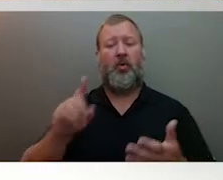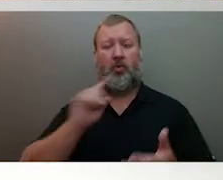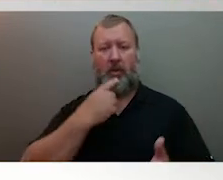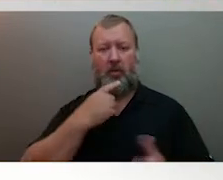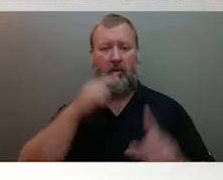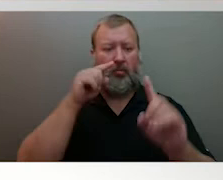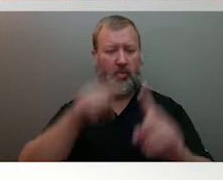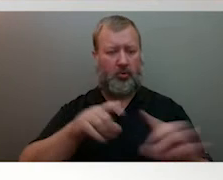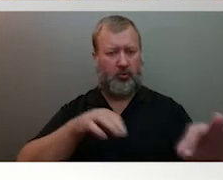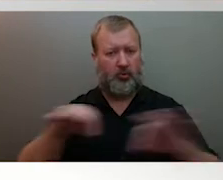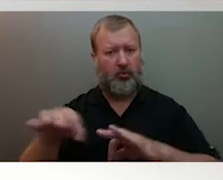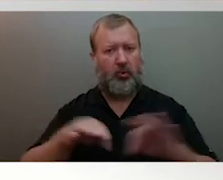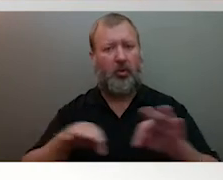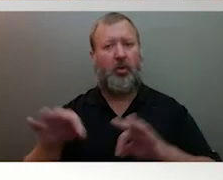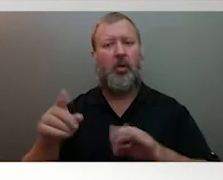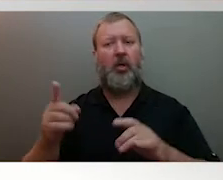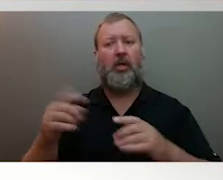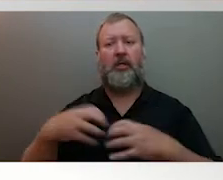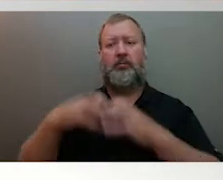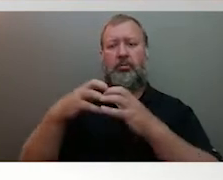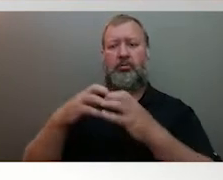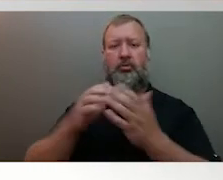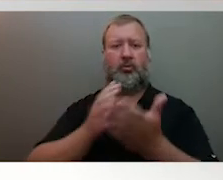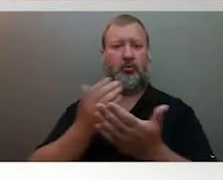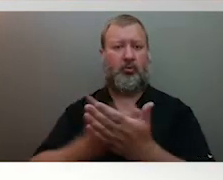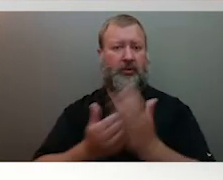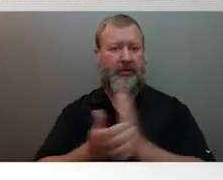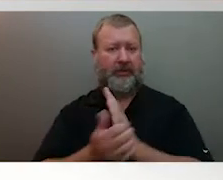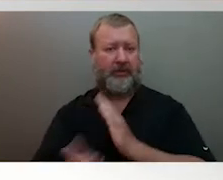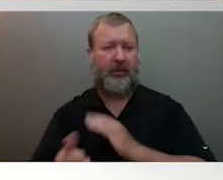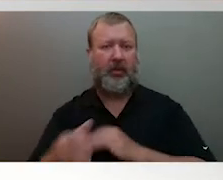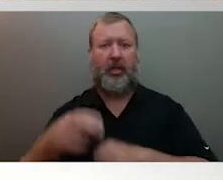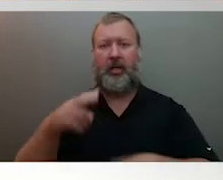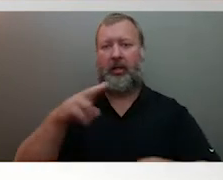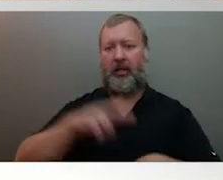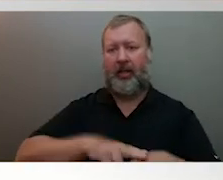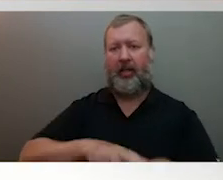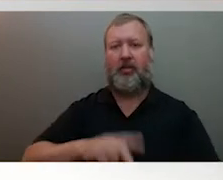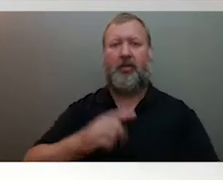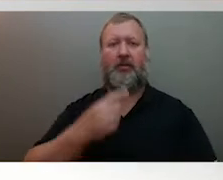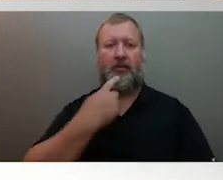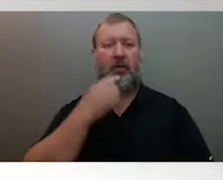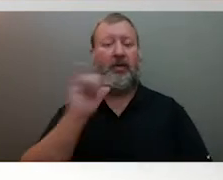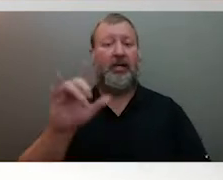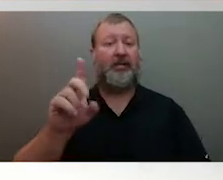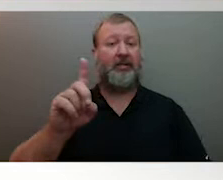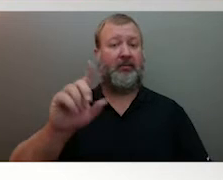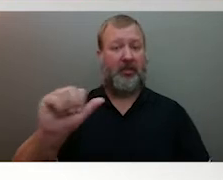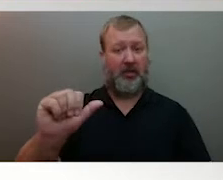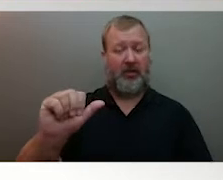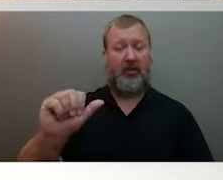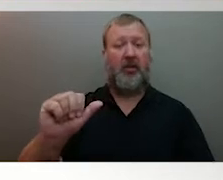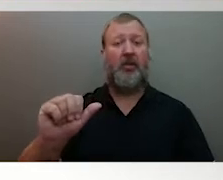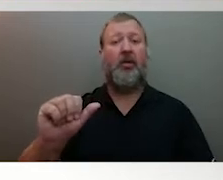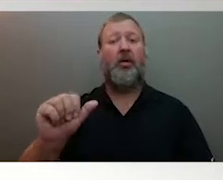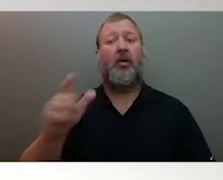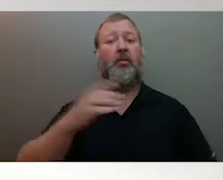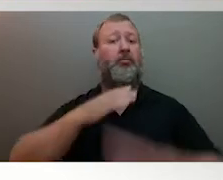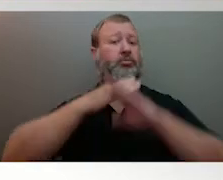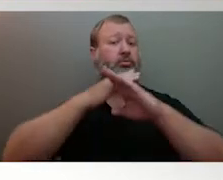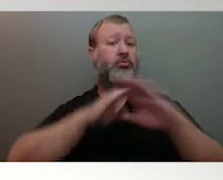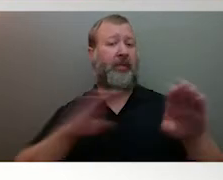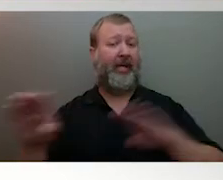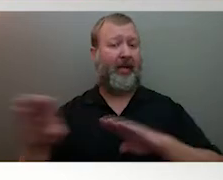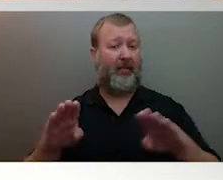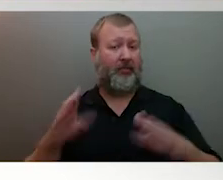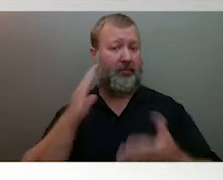of instruction, emerging skills, nature and or the severity of the disability, interfering behaviors